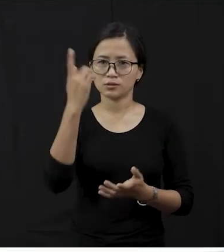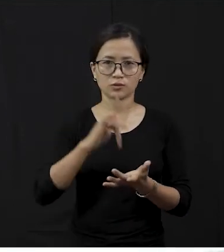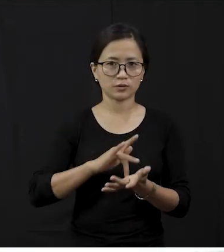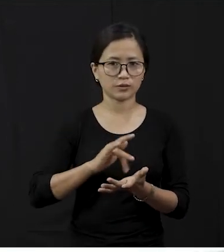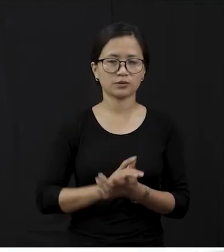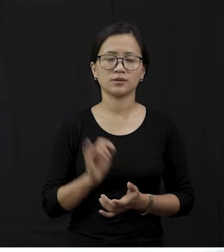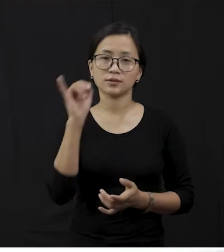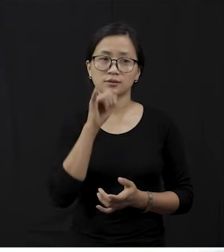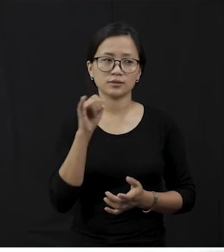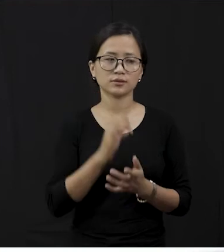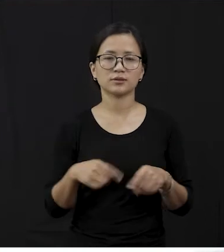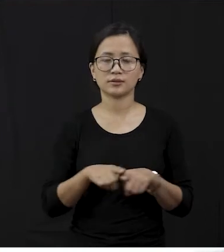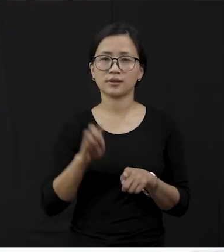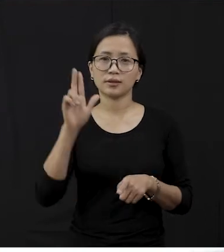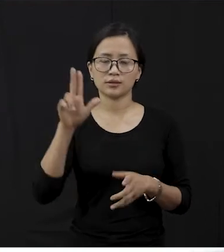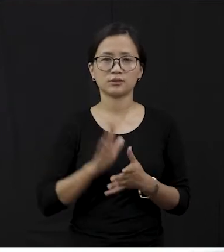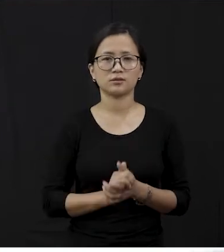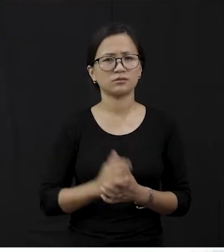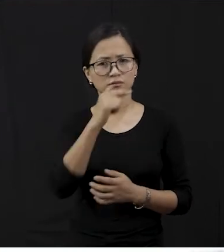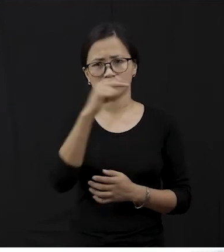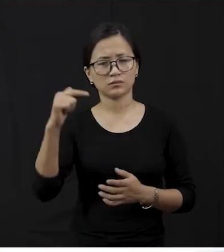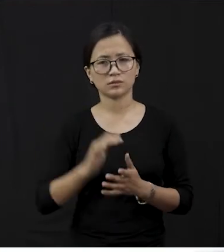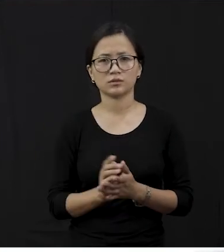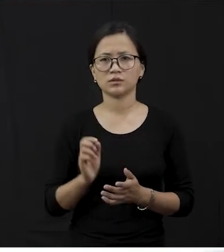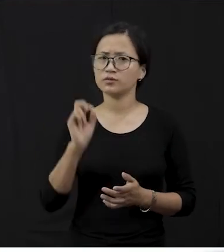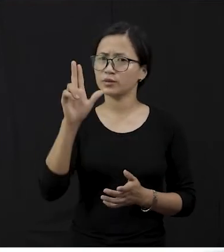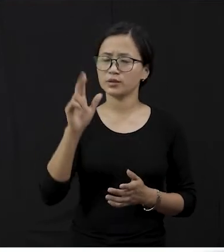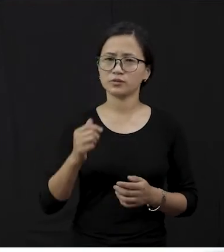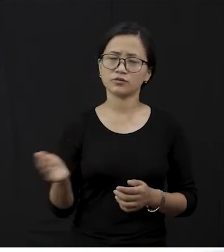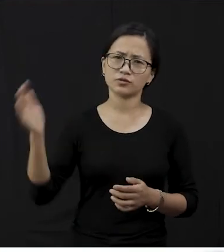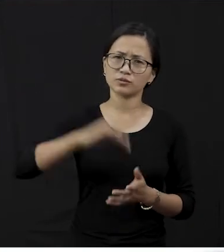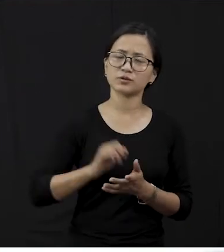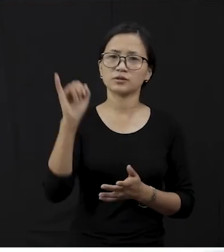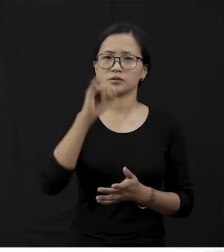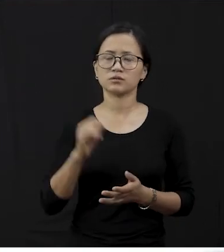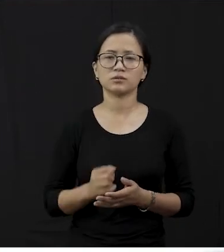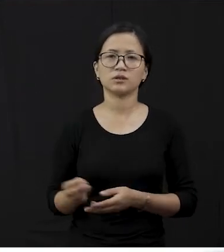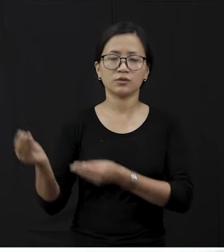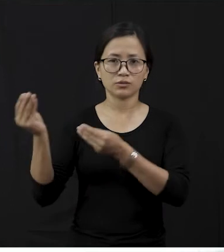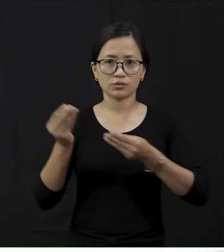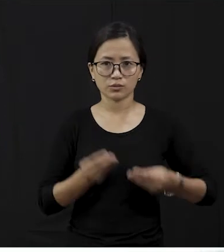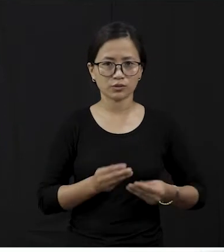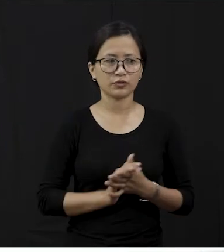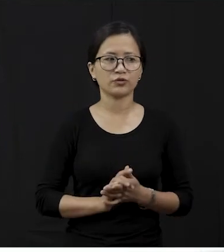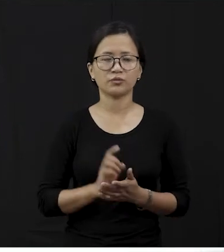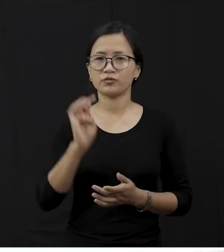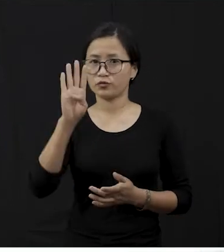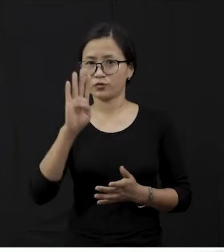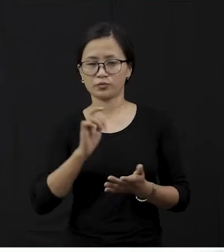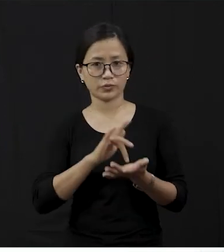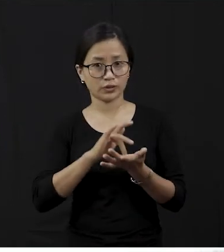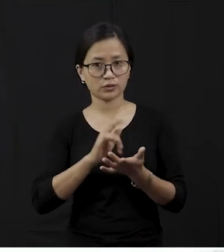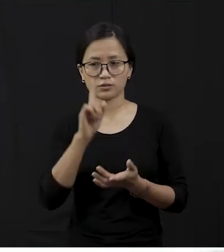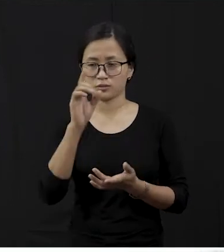place, 6 and 8. We can't subtract 8 from 6. So, we are going to borrow a 1 from here.